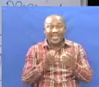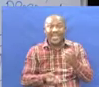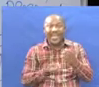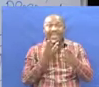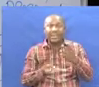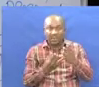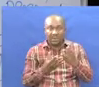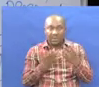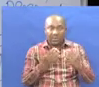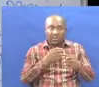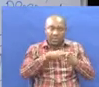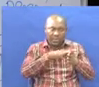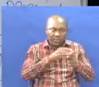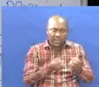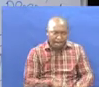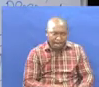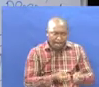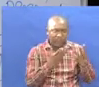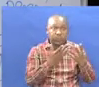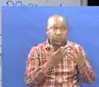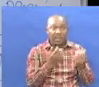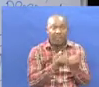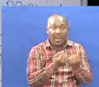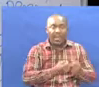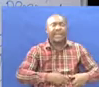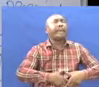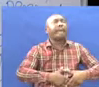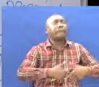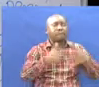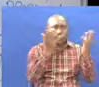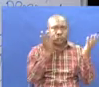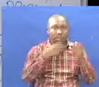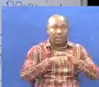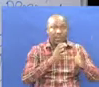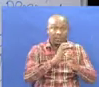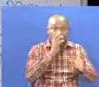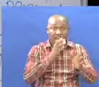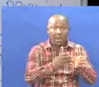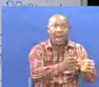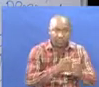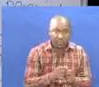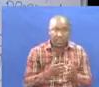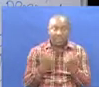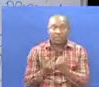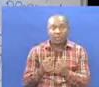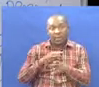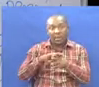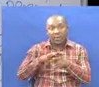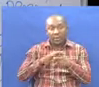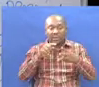the lab, either may cause fire accident. Therefore, we are using